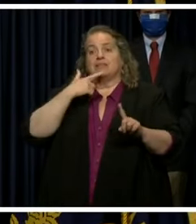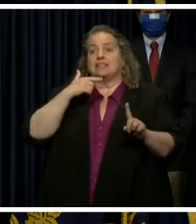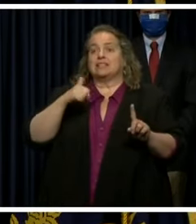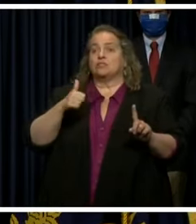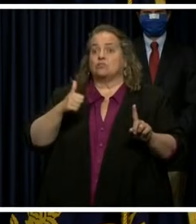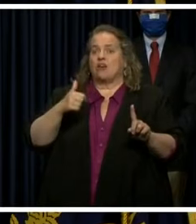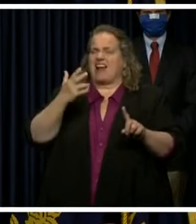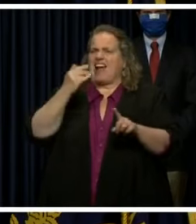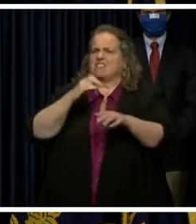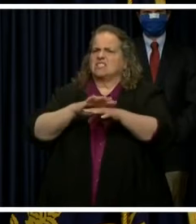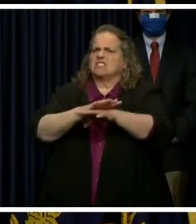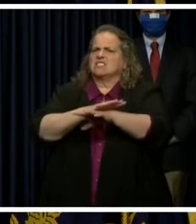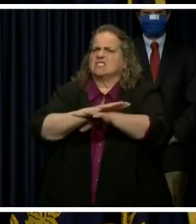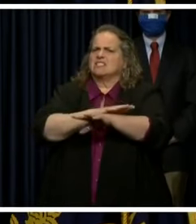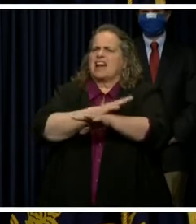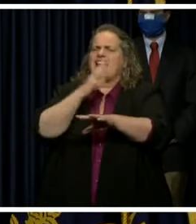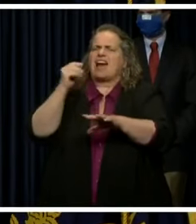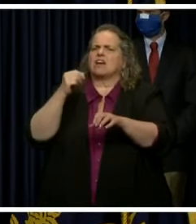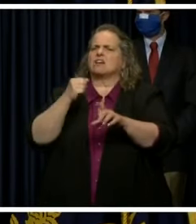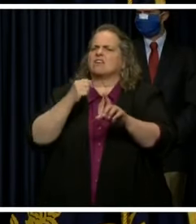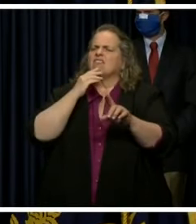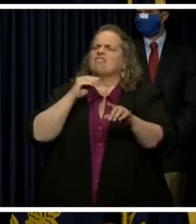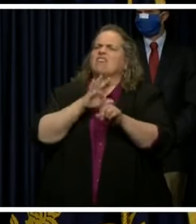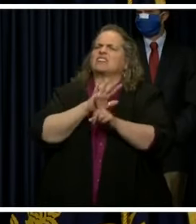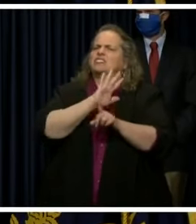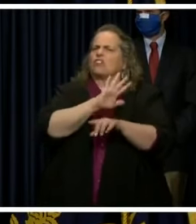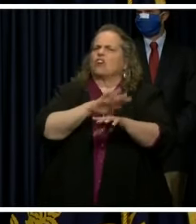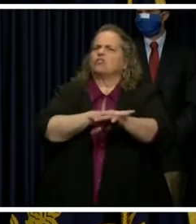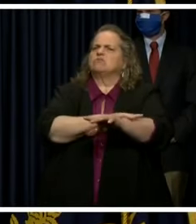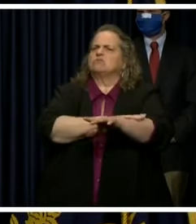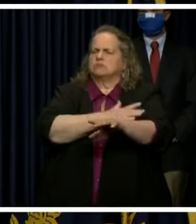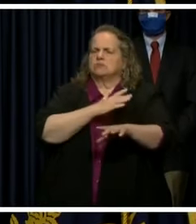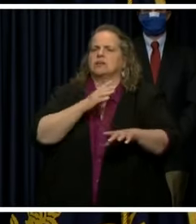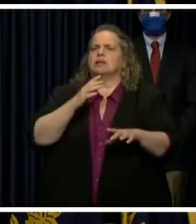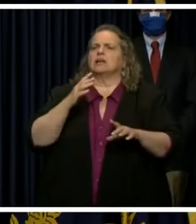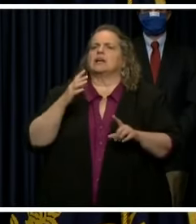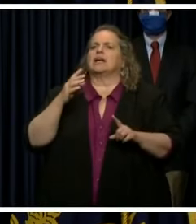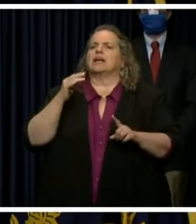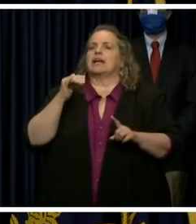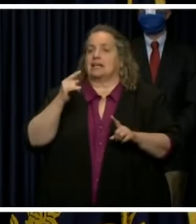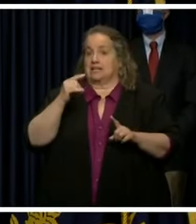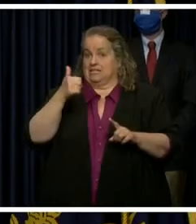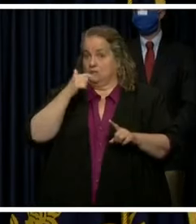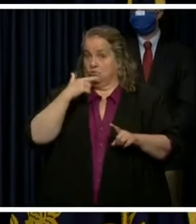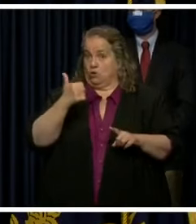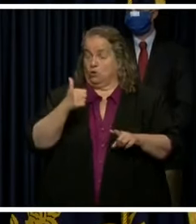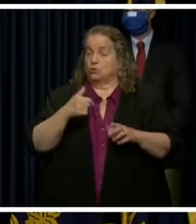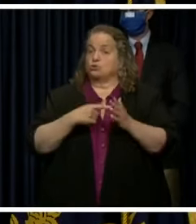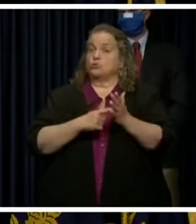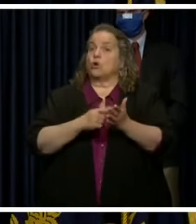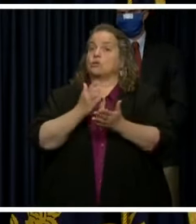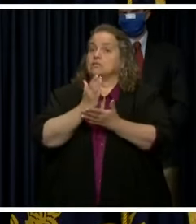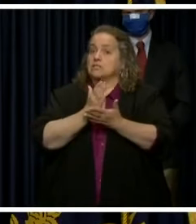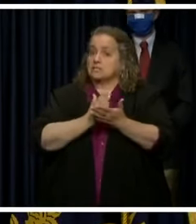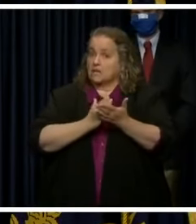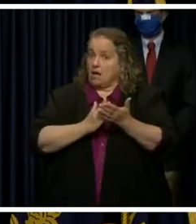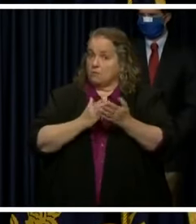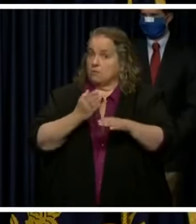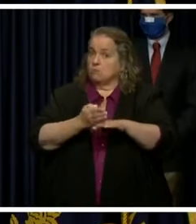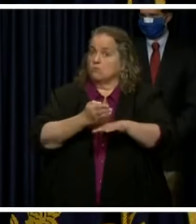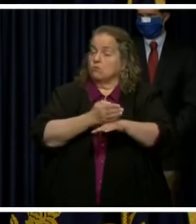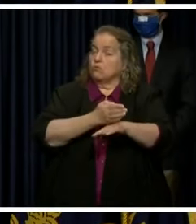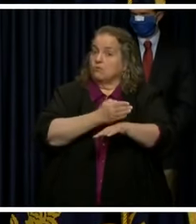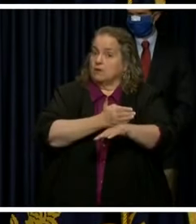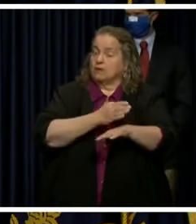is showing signs of improvement and has had some of the medications reduced, which is a good sign, meaning that their body